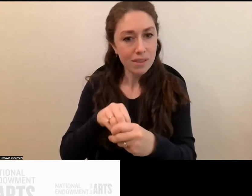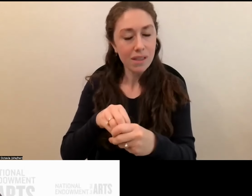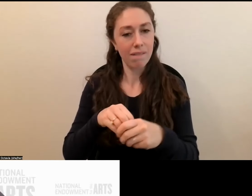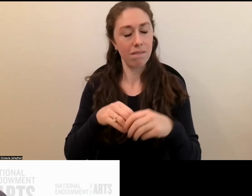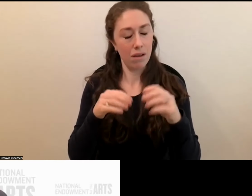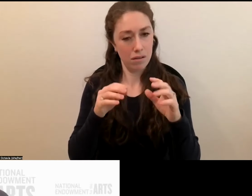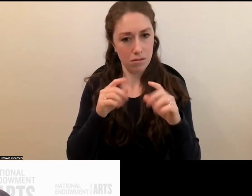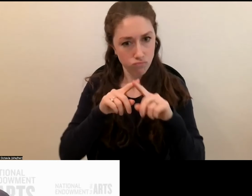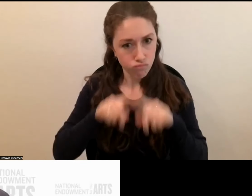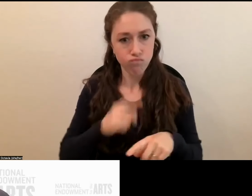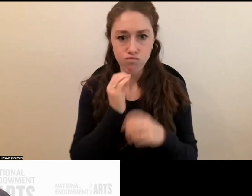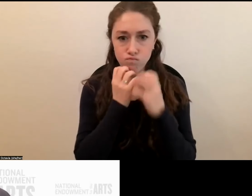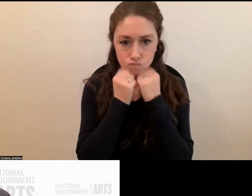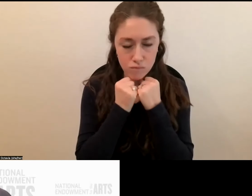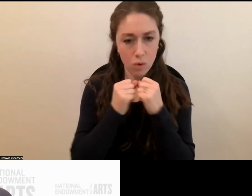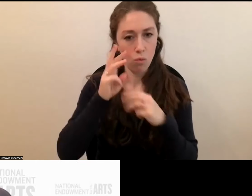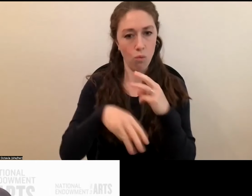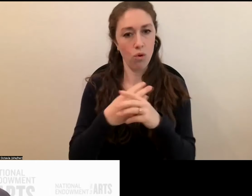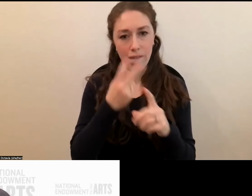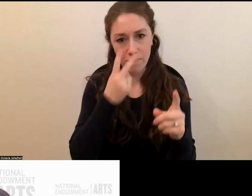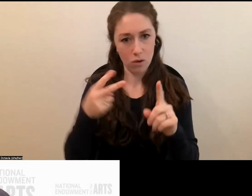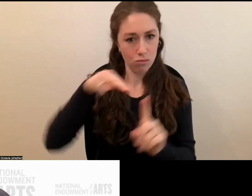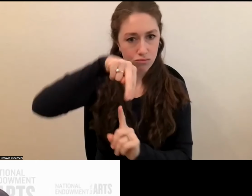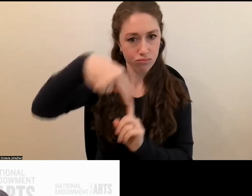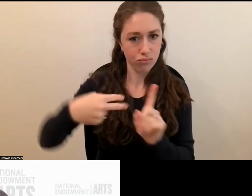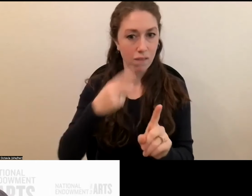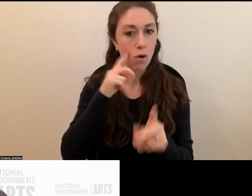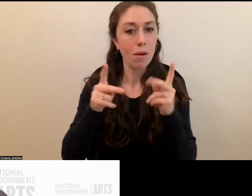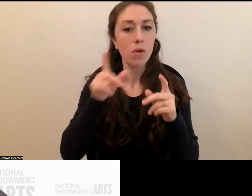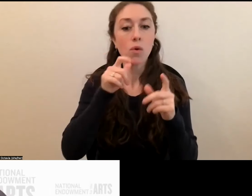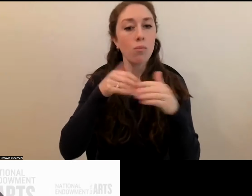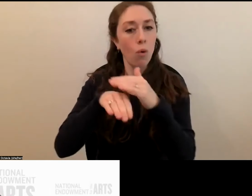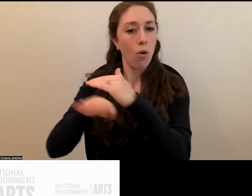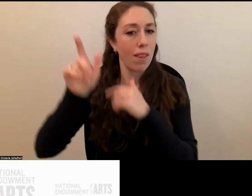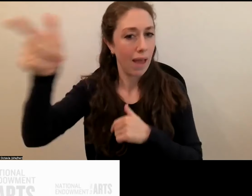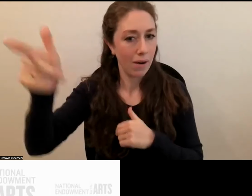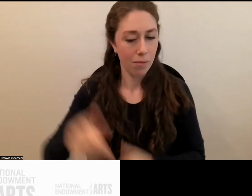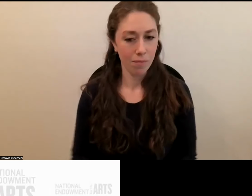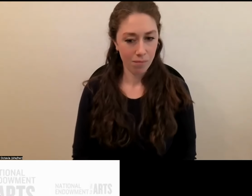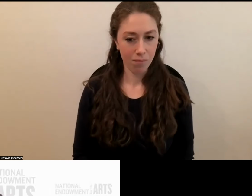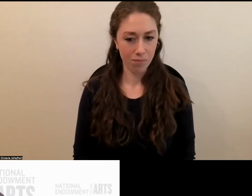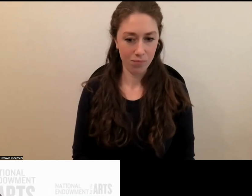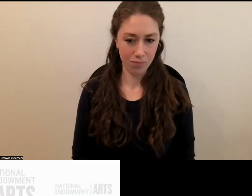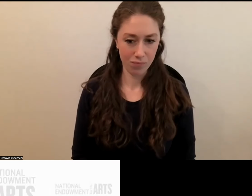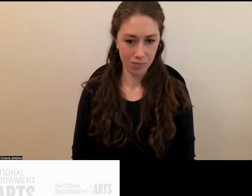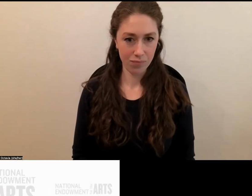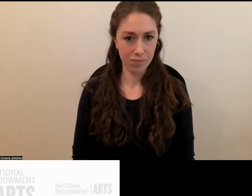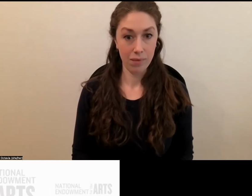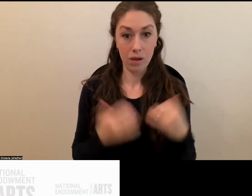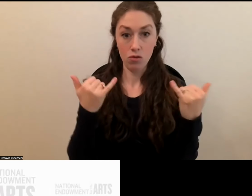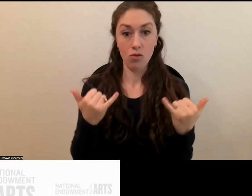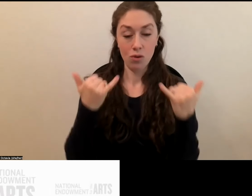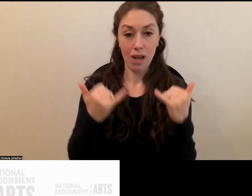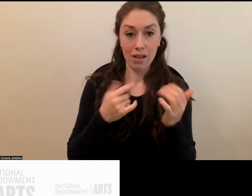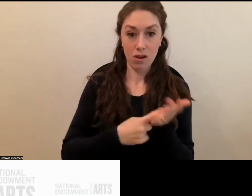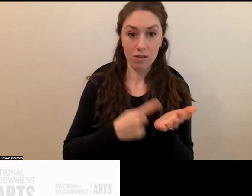the generations that come after us. And coincidentally, the timing of today's conversation comes after a